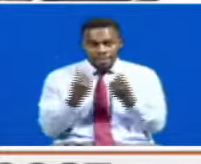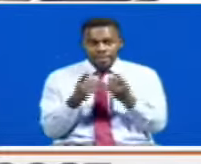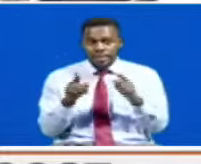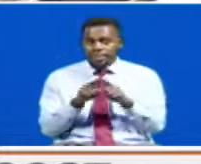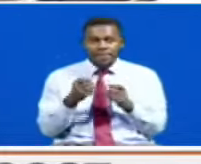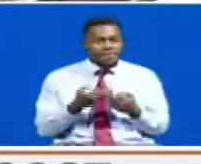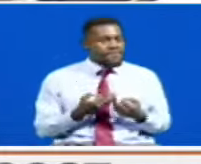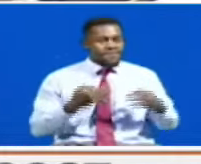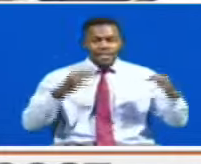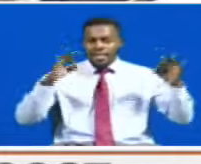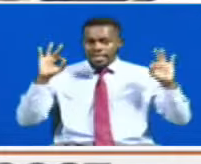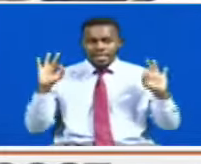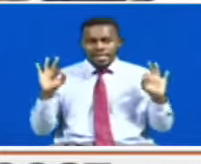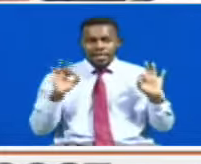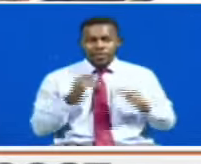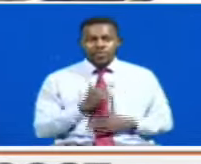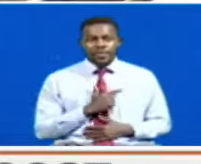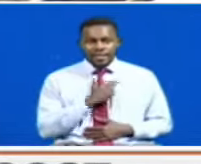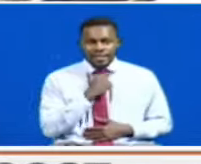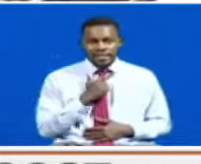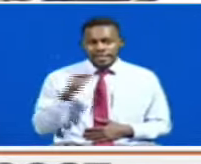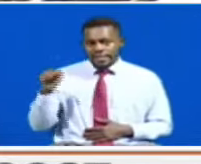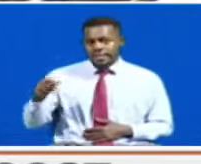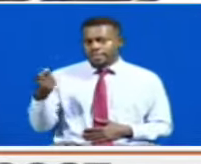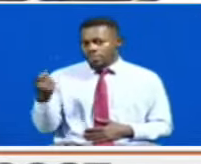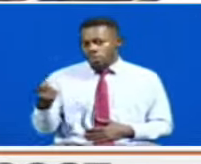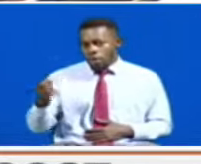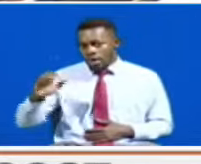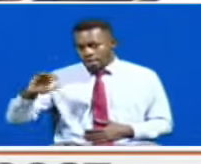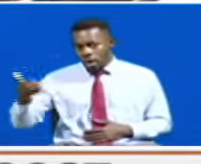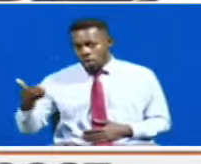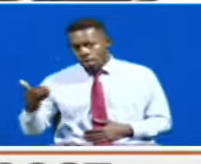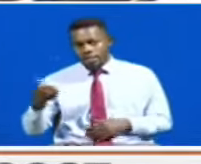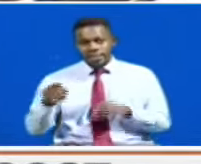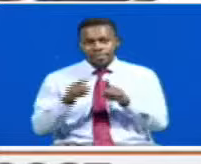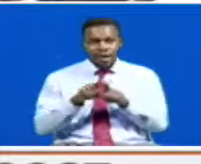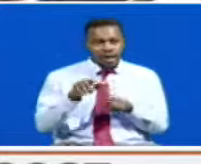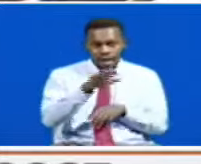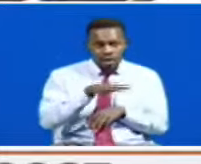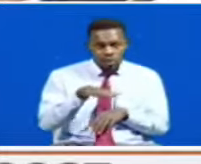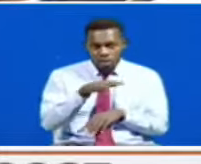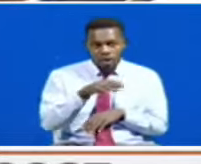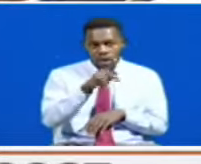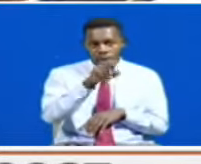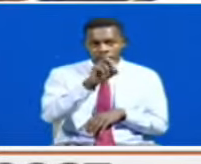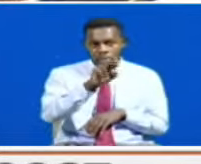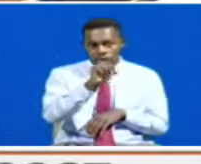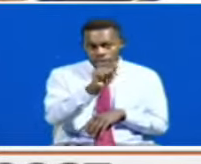to visit our small city here, the port of Mombasa, and also enjoy